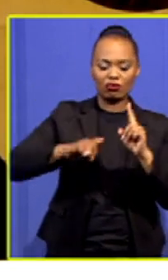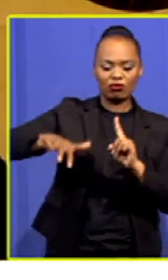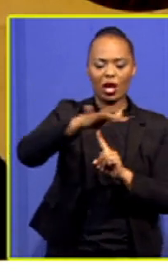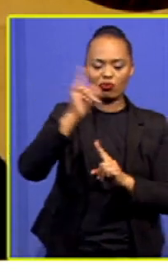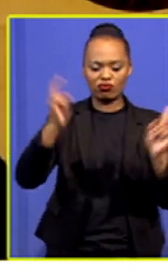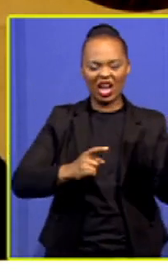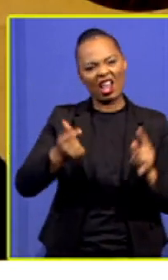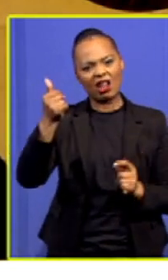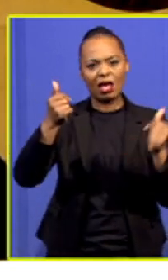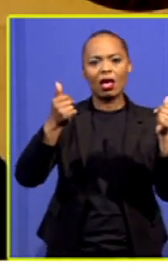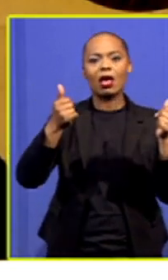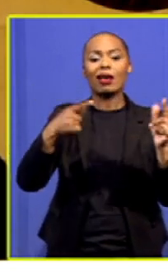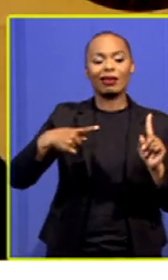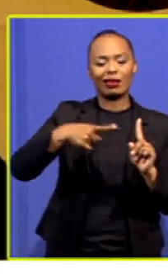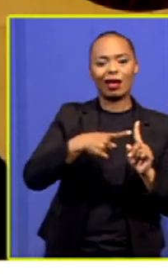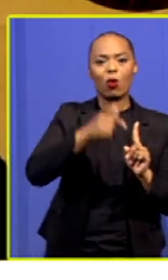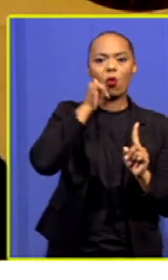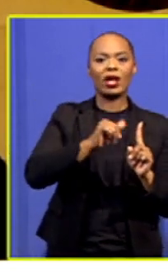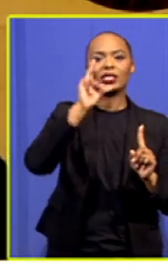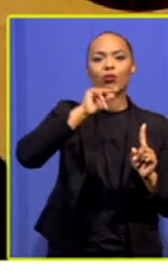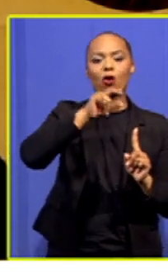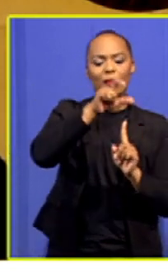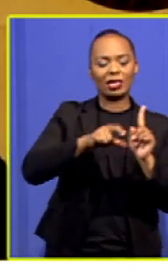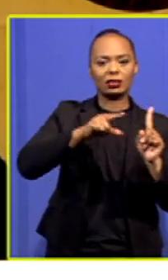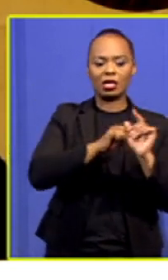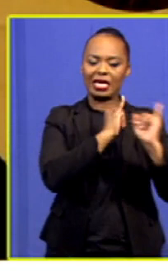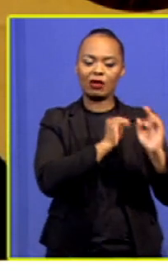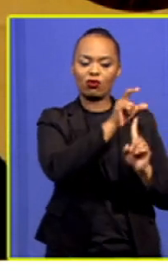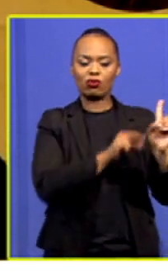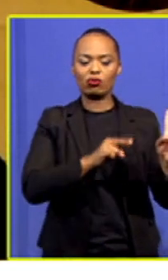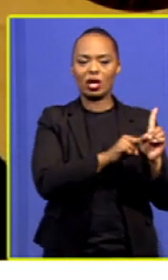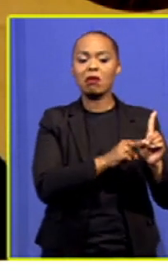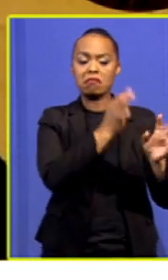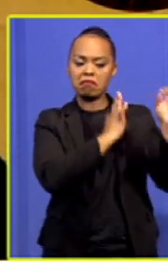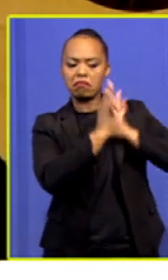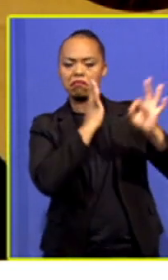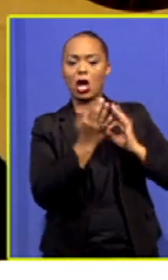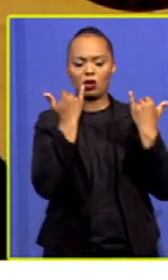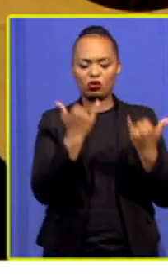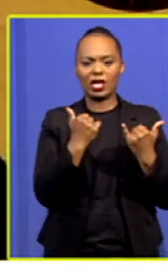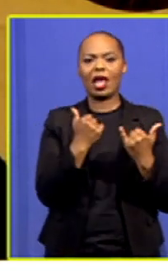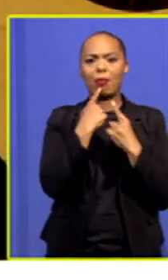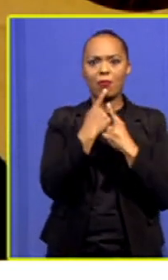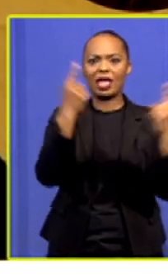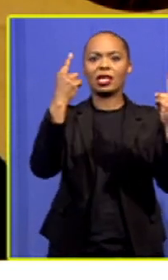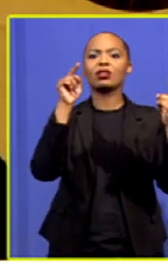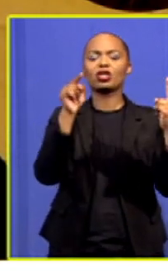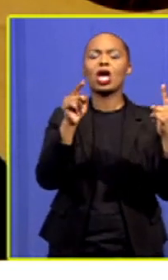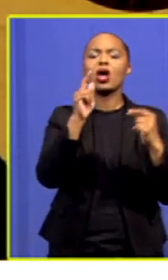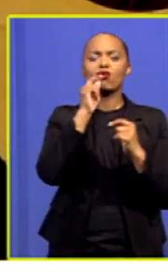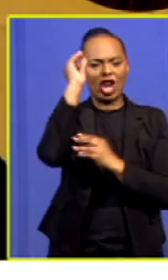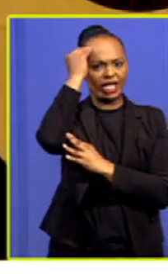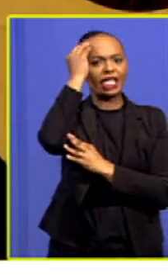to COPE spokesperson earlier, he told us that, today their message is going to be quite interesting as,